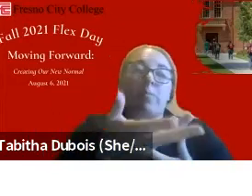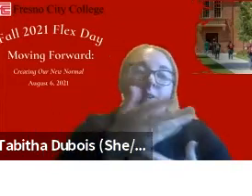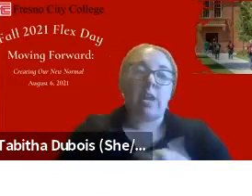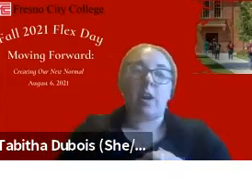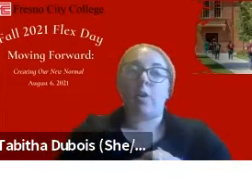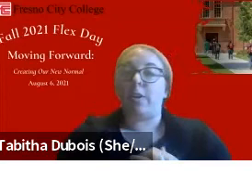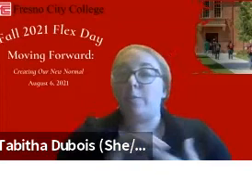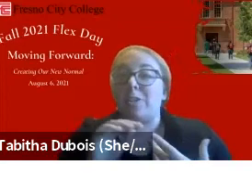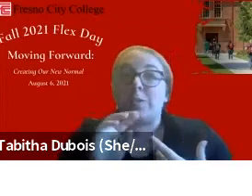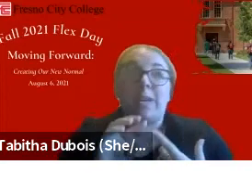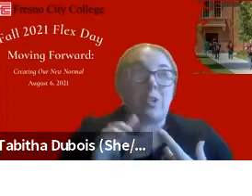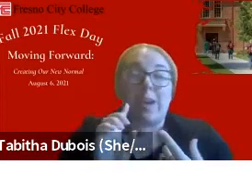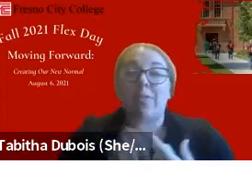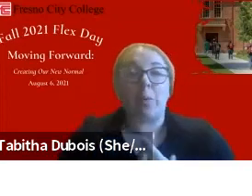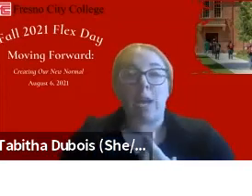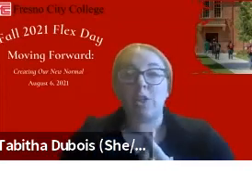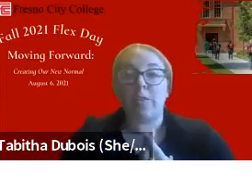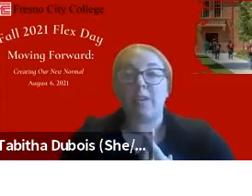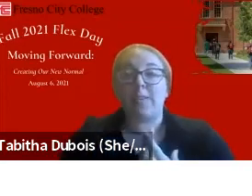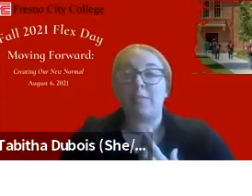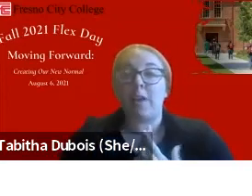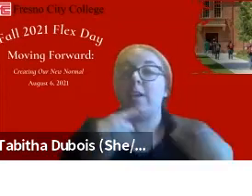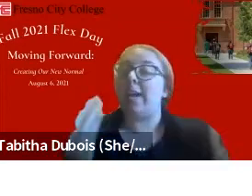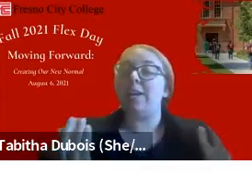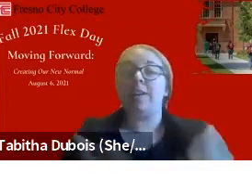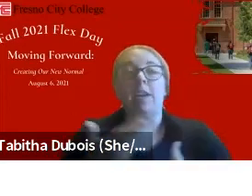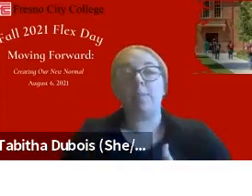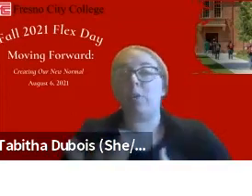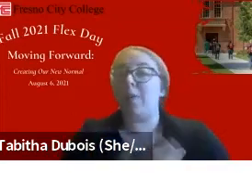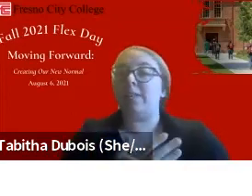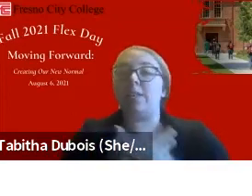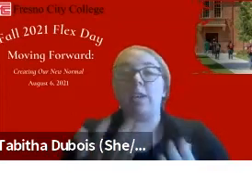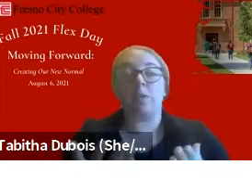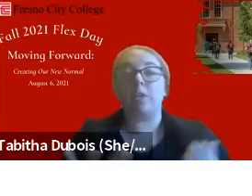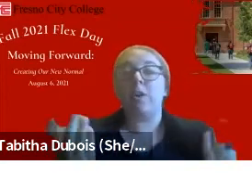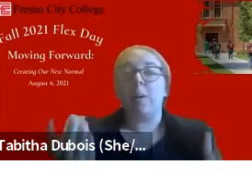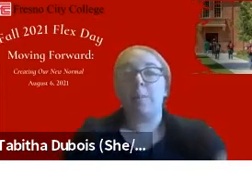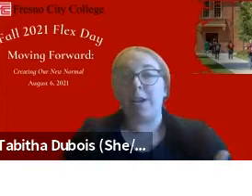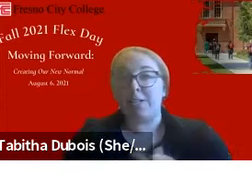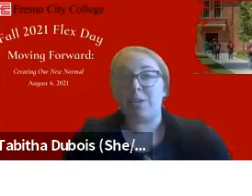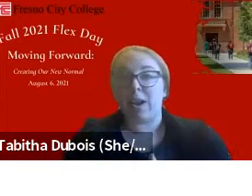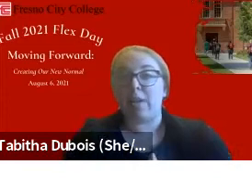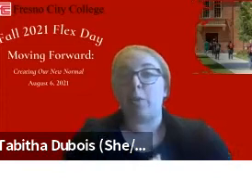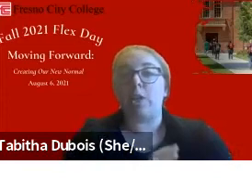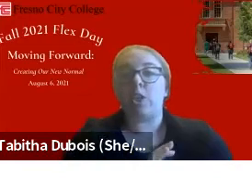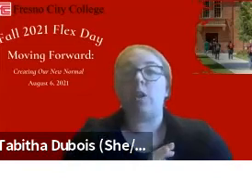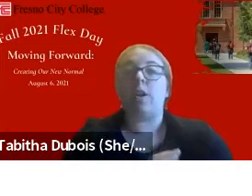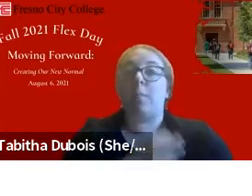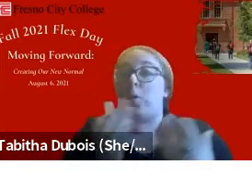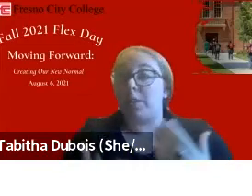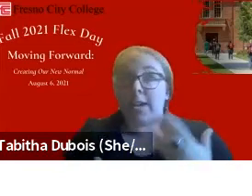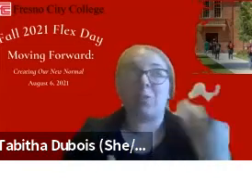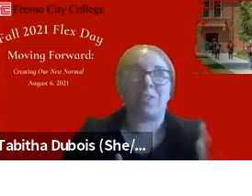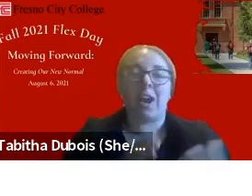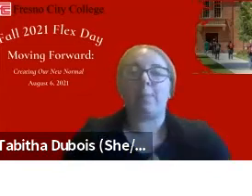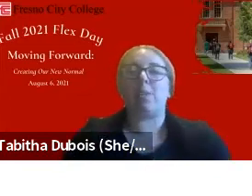Or not providing all the information. So making sure we have that location on there, because if not, I get it and I email you back and say, thank you so much, but I need to make sure I have that location